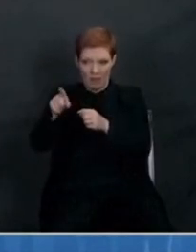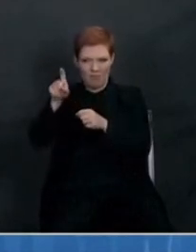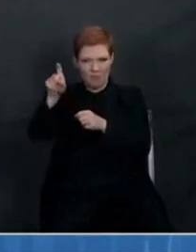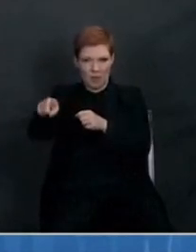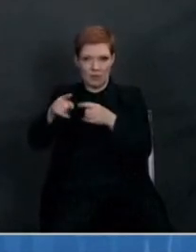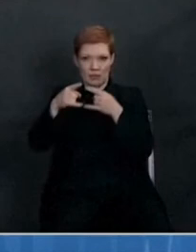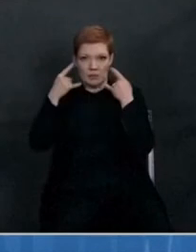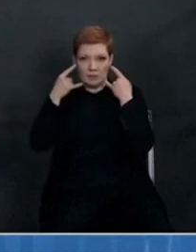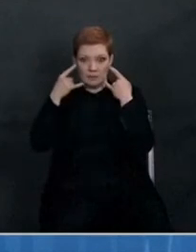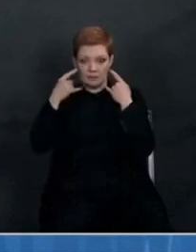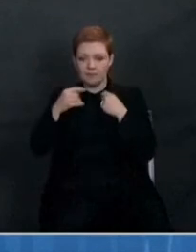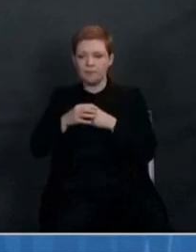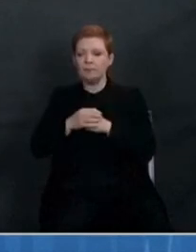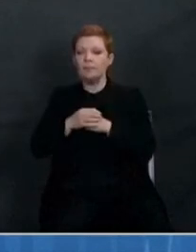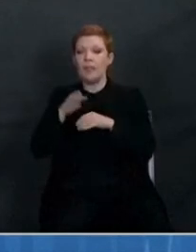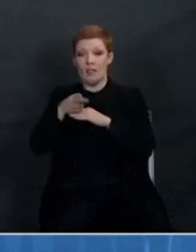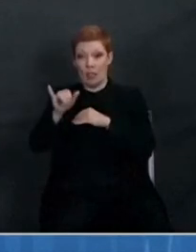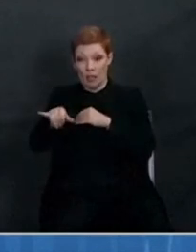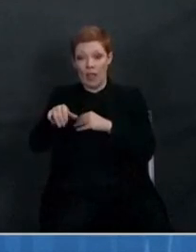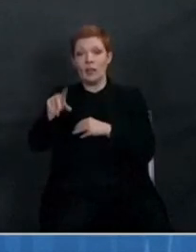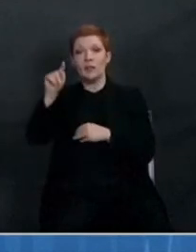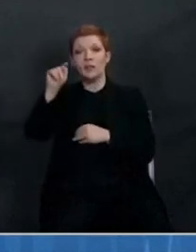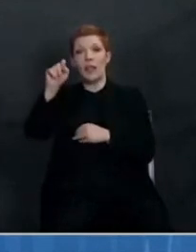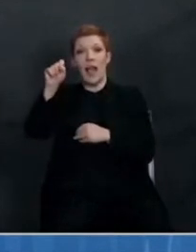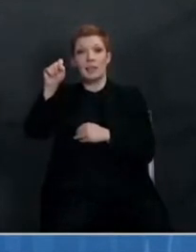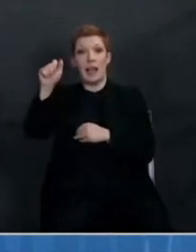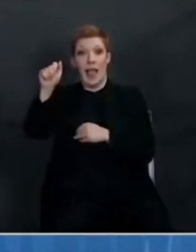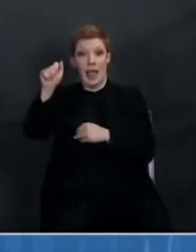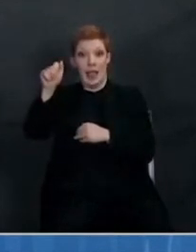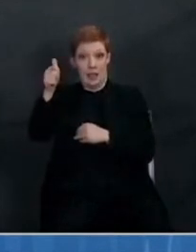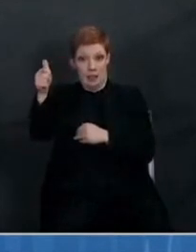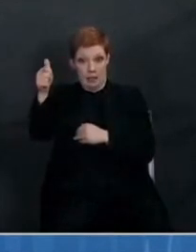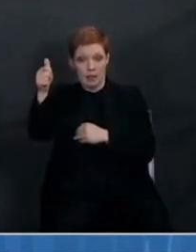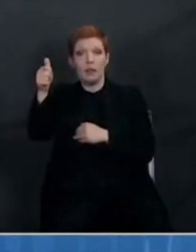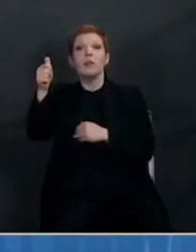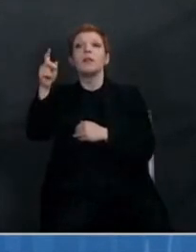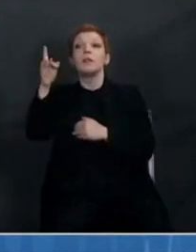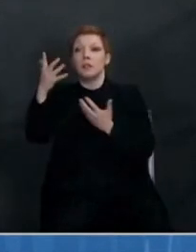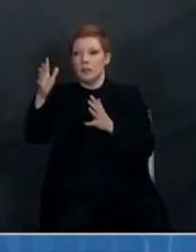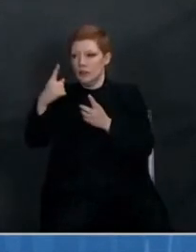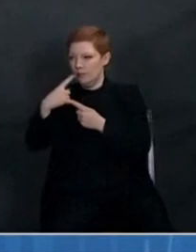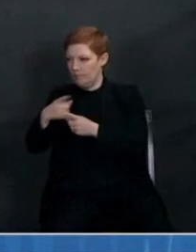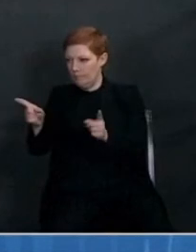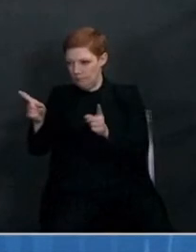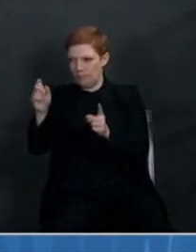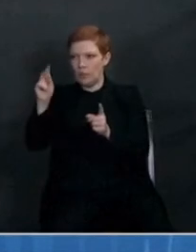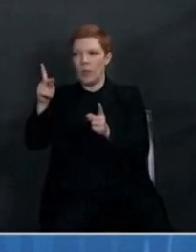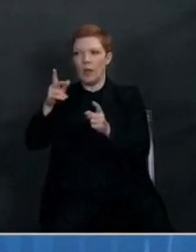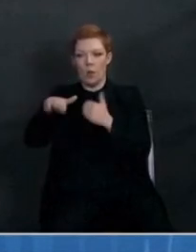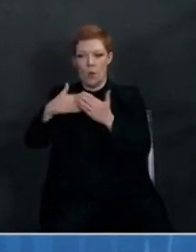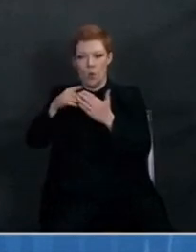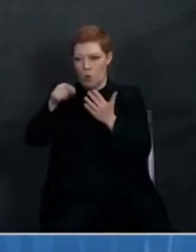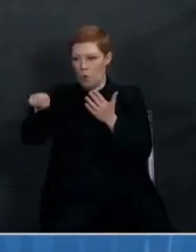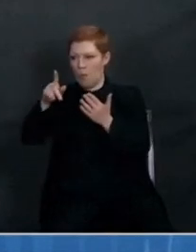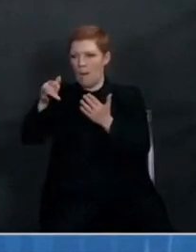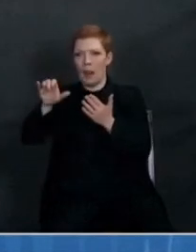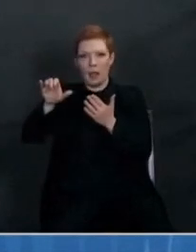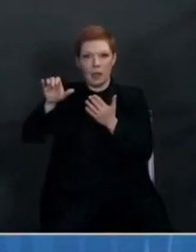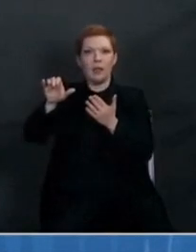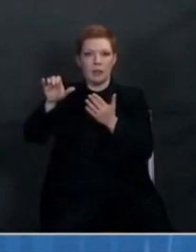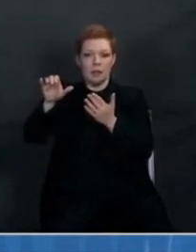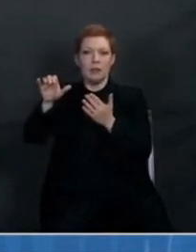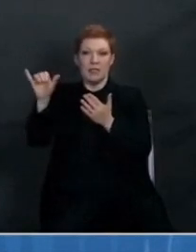issued, the TSA announced directives to the public transportation sector to require masking. This is a